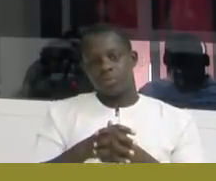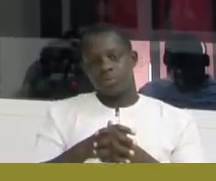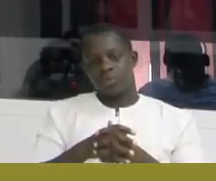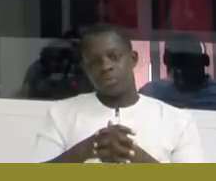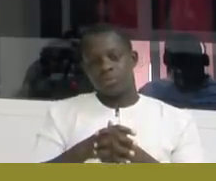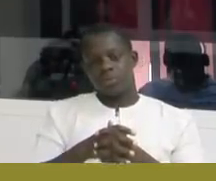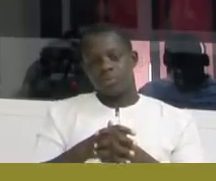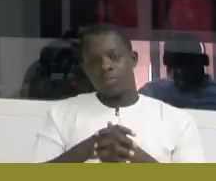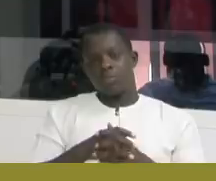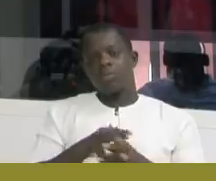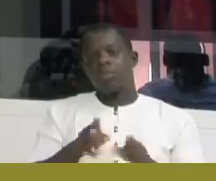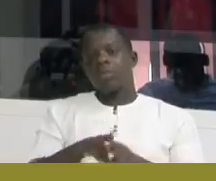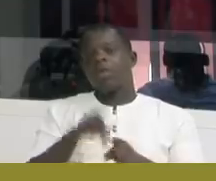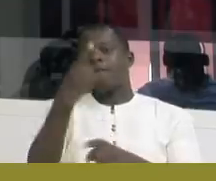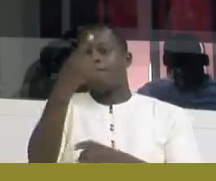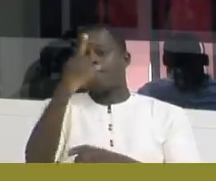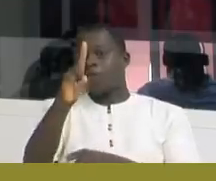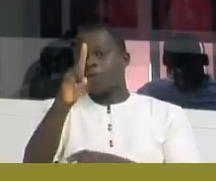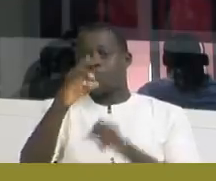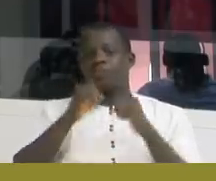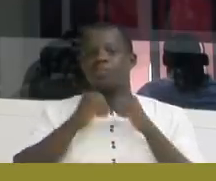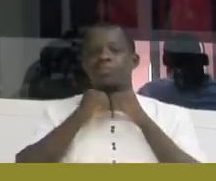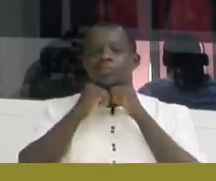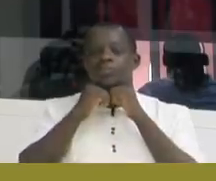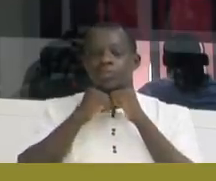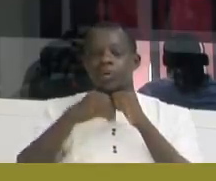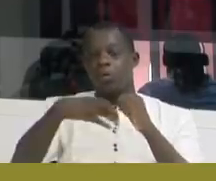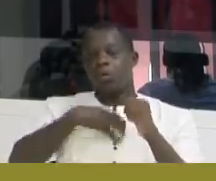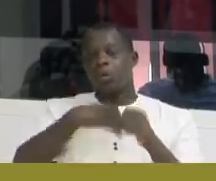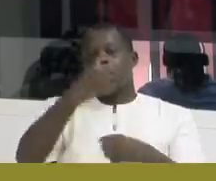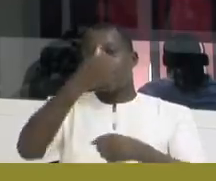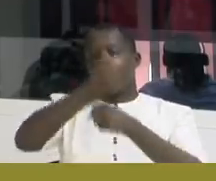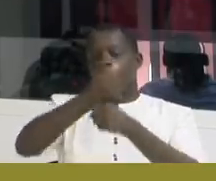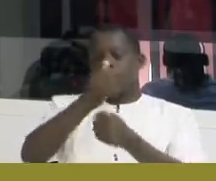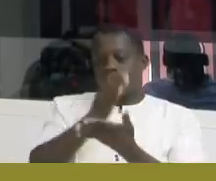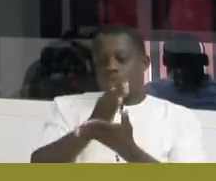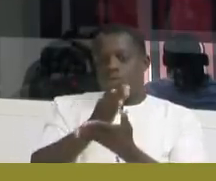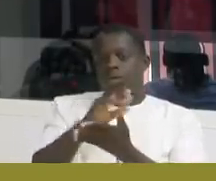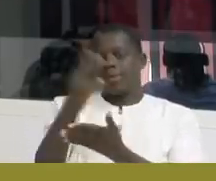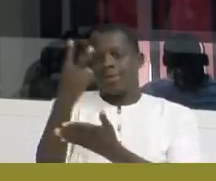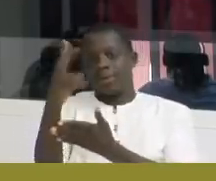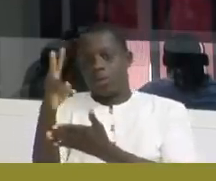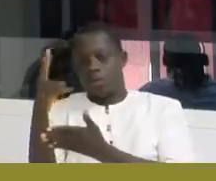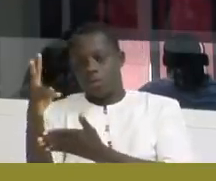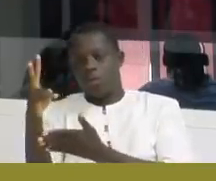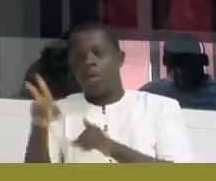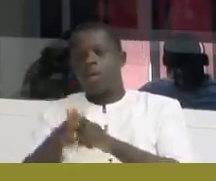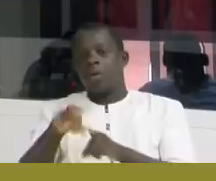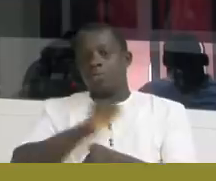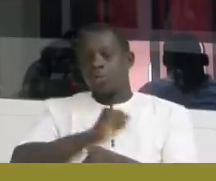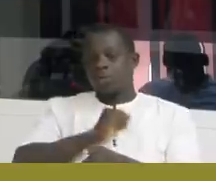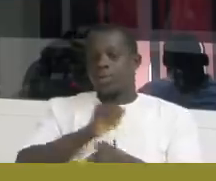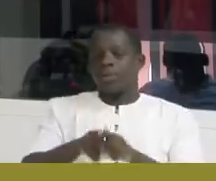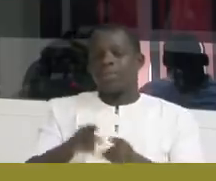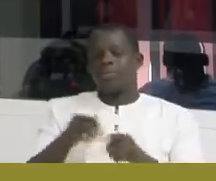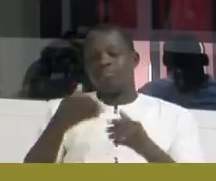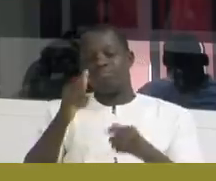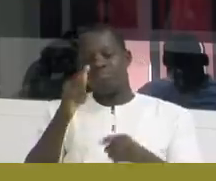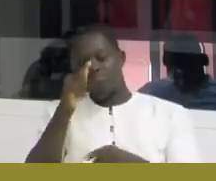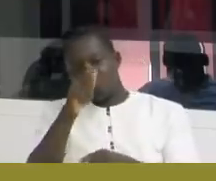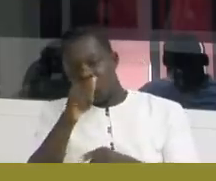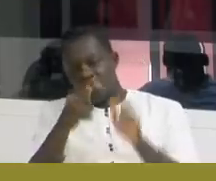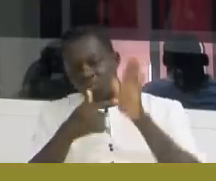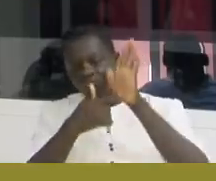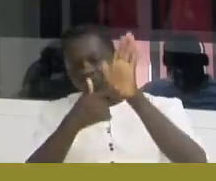First, Sana wanted to depose him. The second is he was pointing to the behavior of